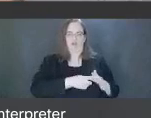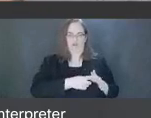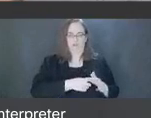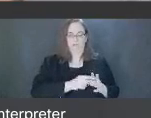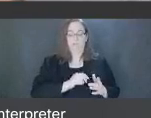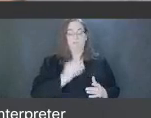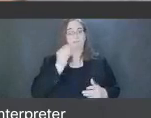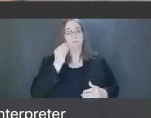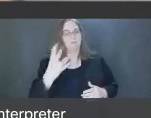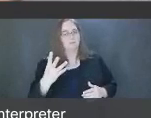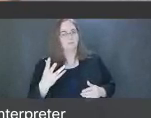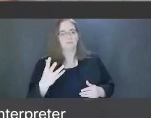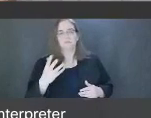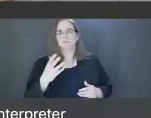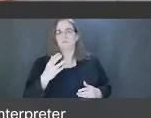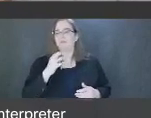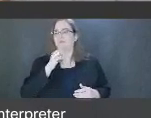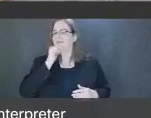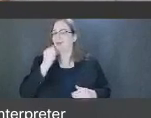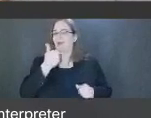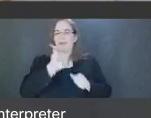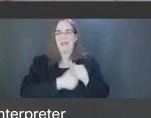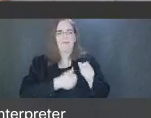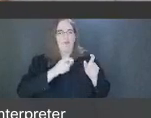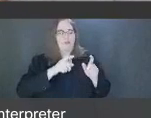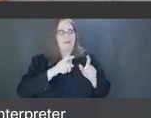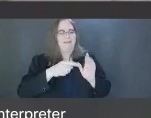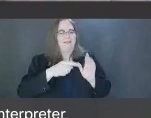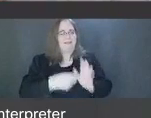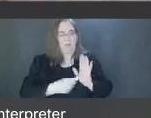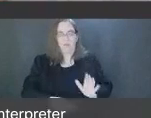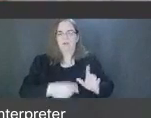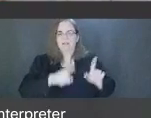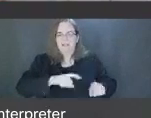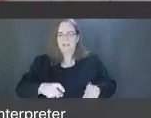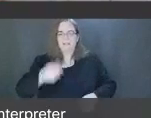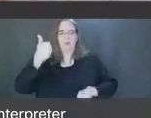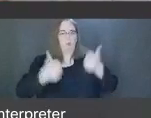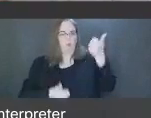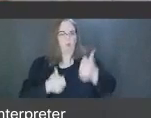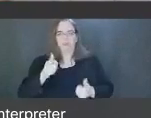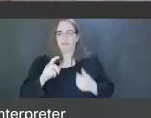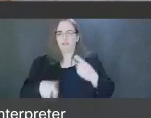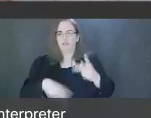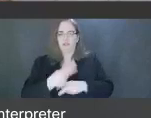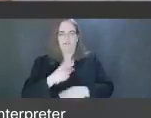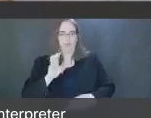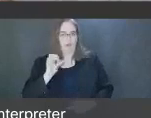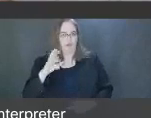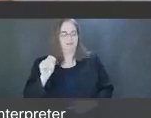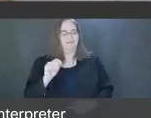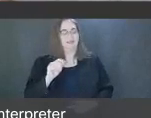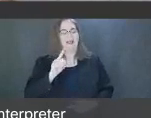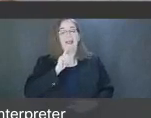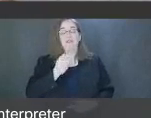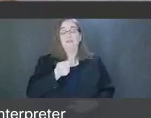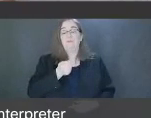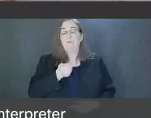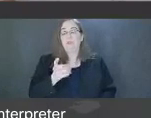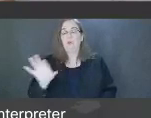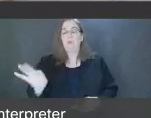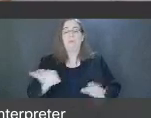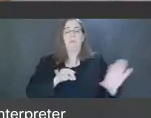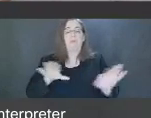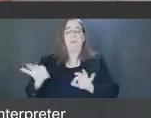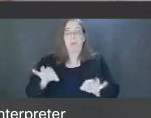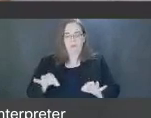that not every single sample is being tested for the variant. In fact, it's a very, very small percentage of the